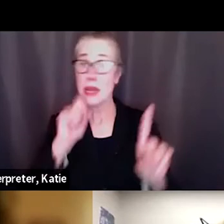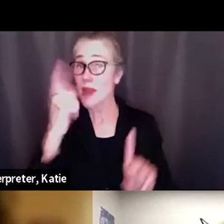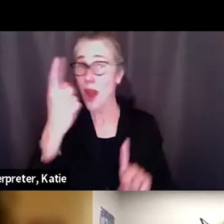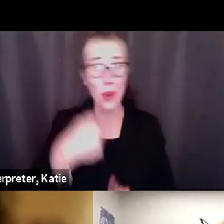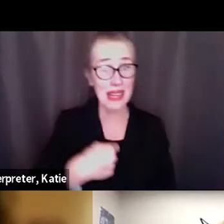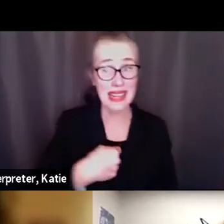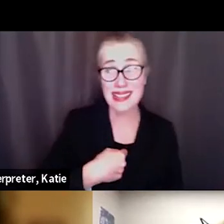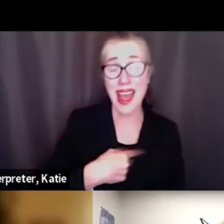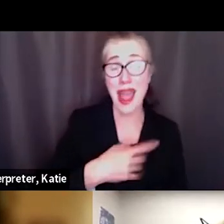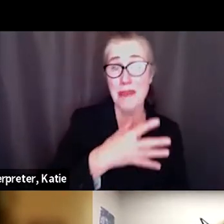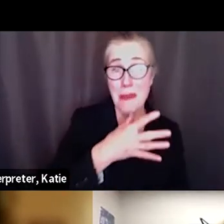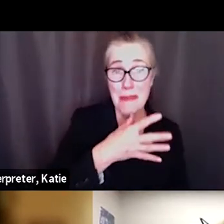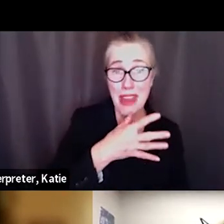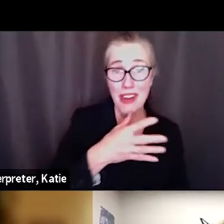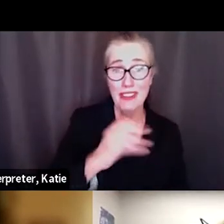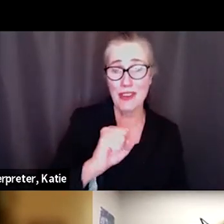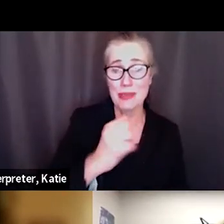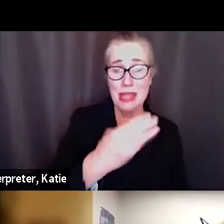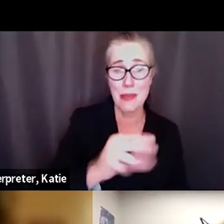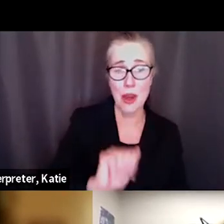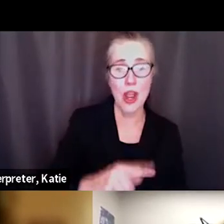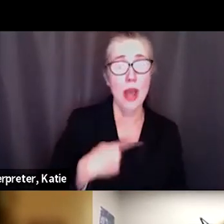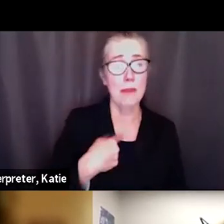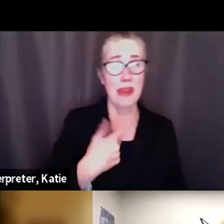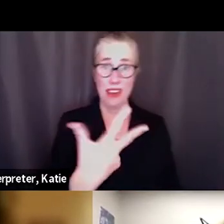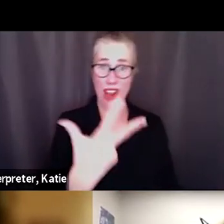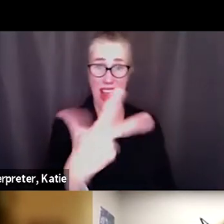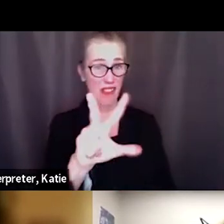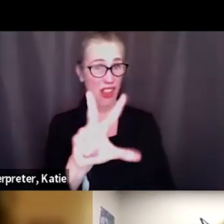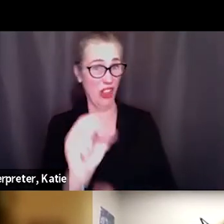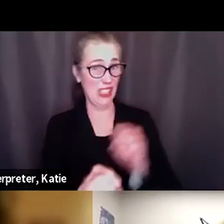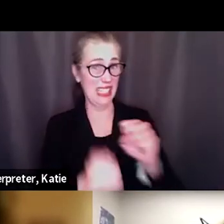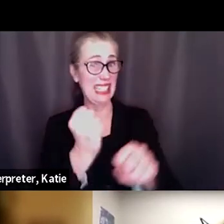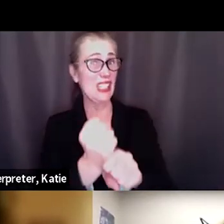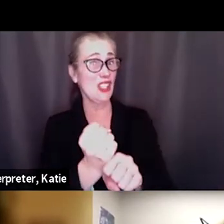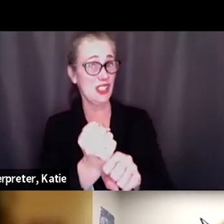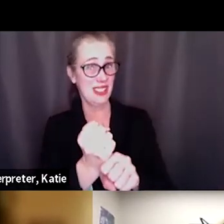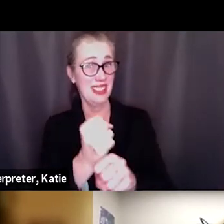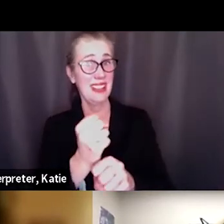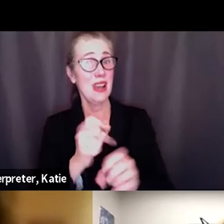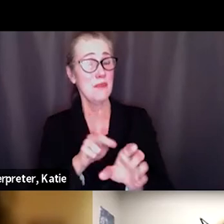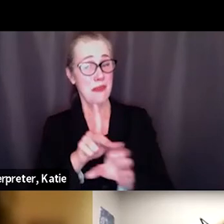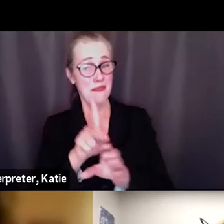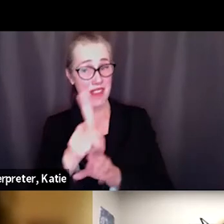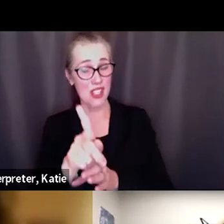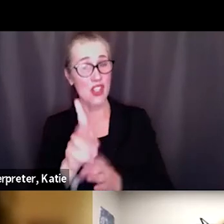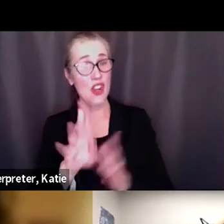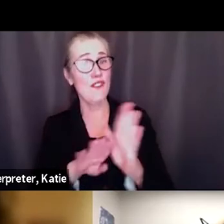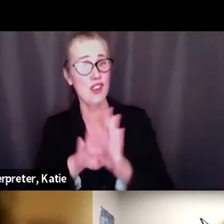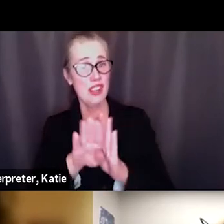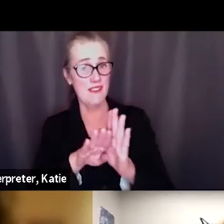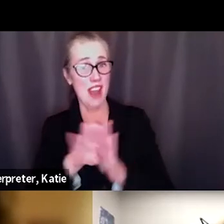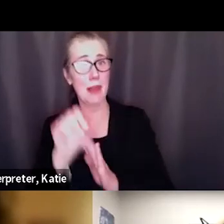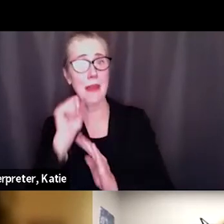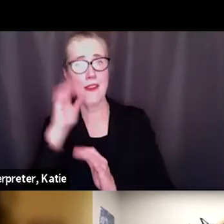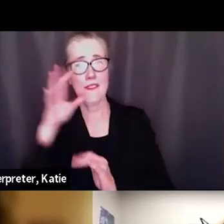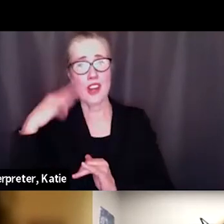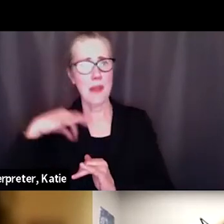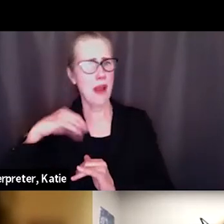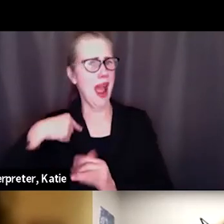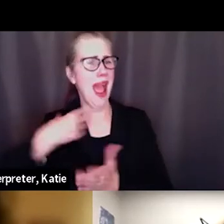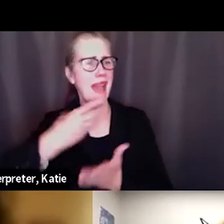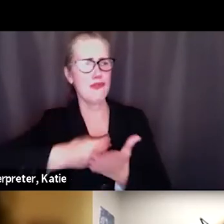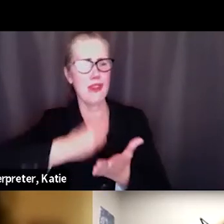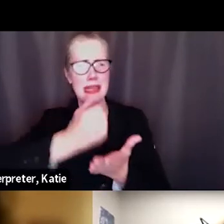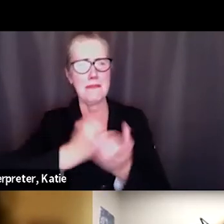but as a almost three decade professional development nonprofit leader who has raised many many